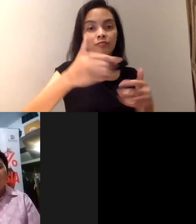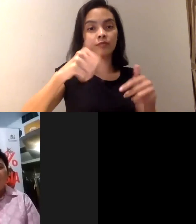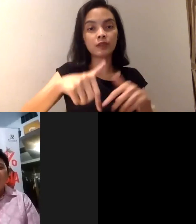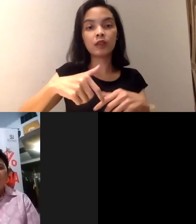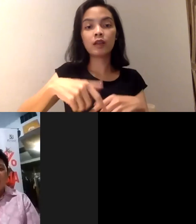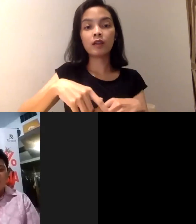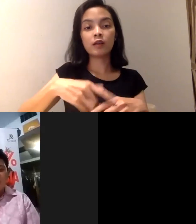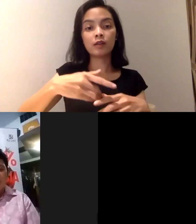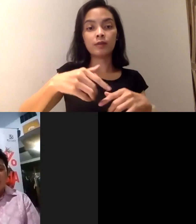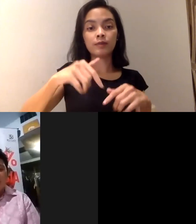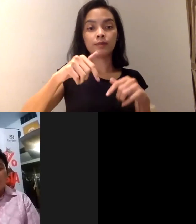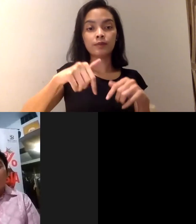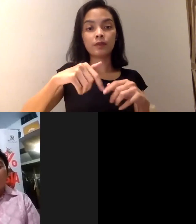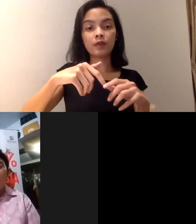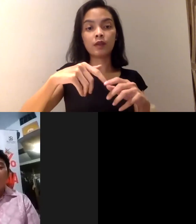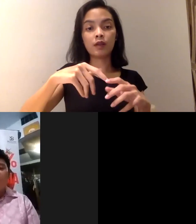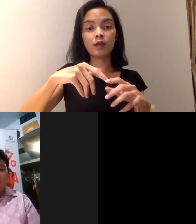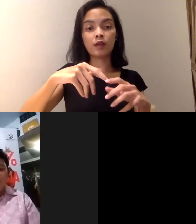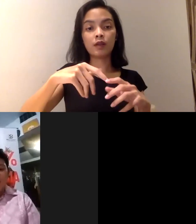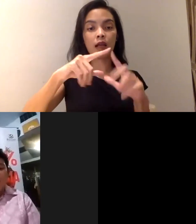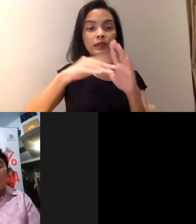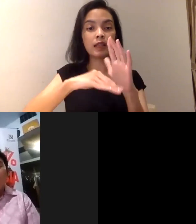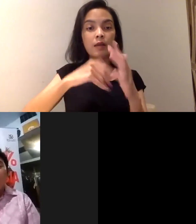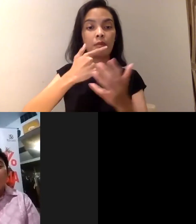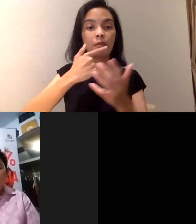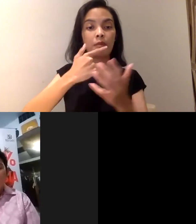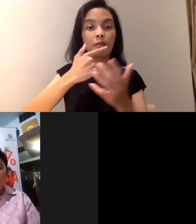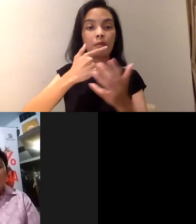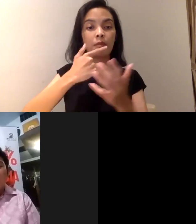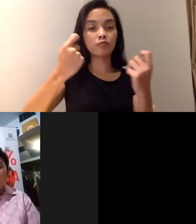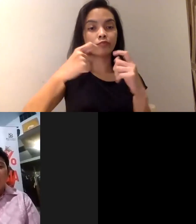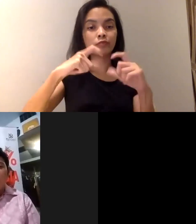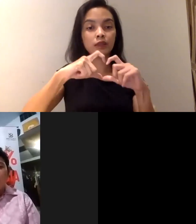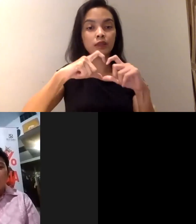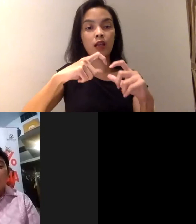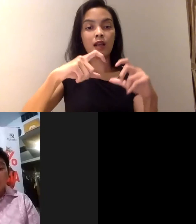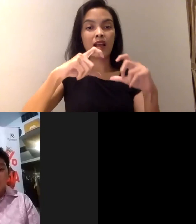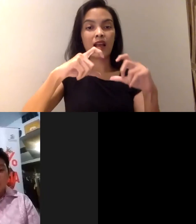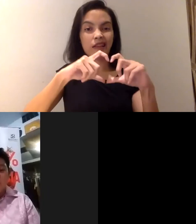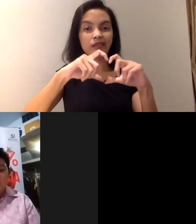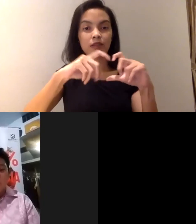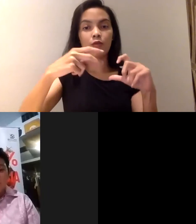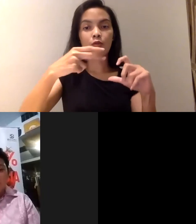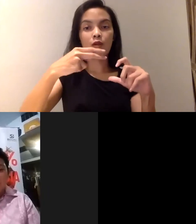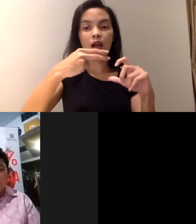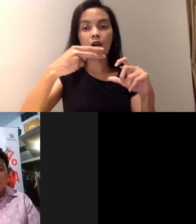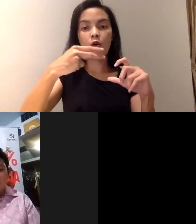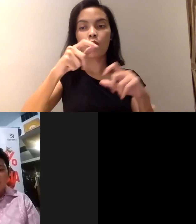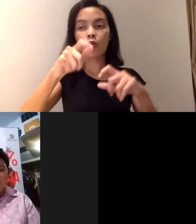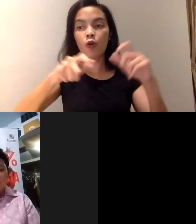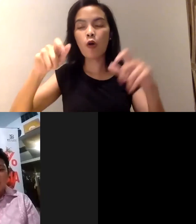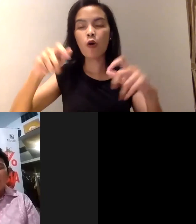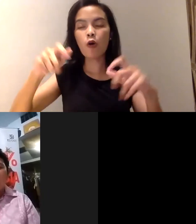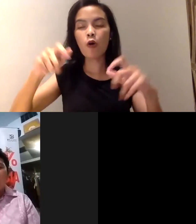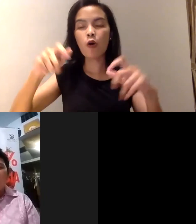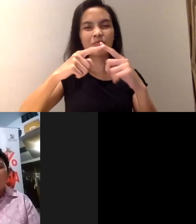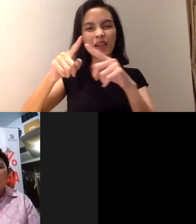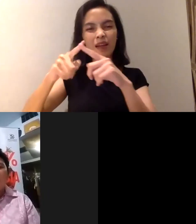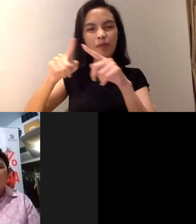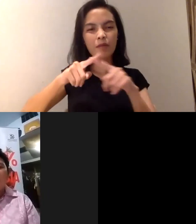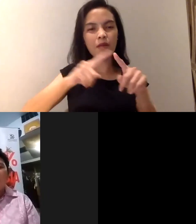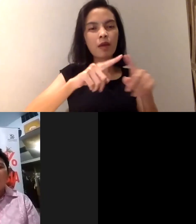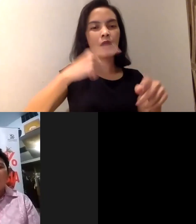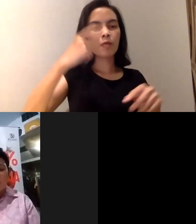with us for this discussion about love. Love may mean different things to different people, but I think love